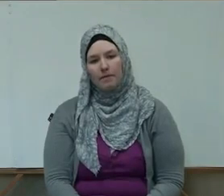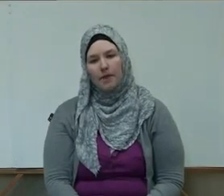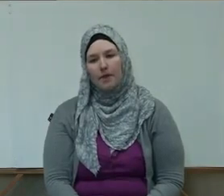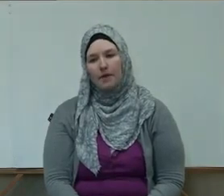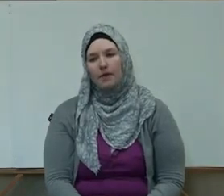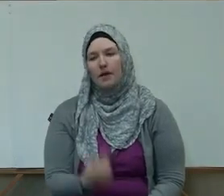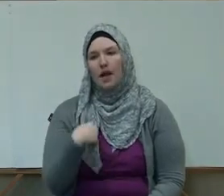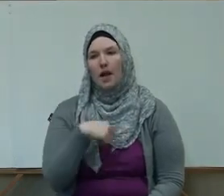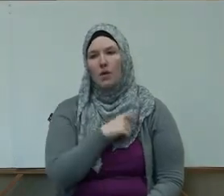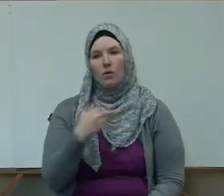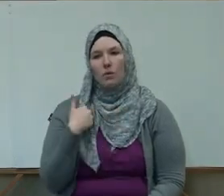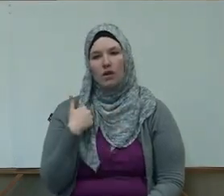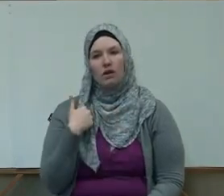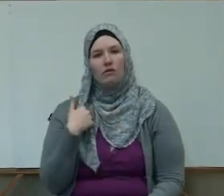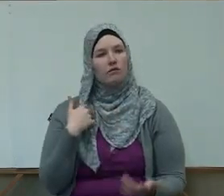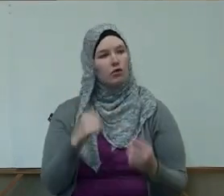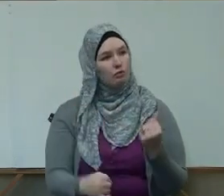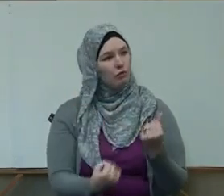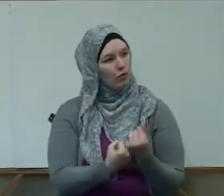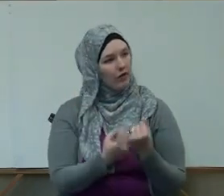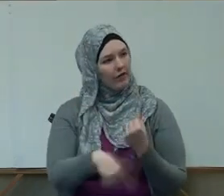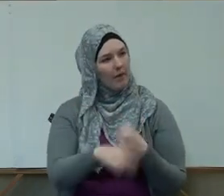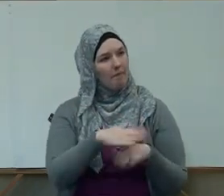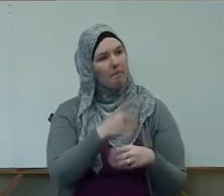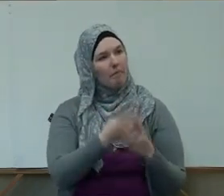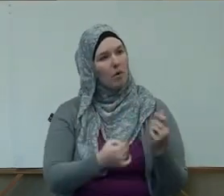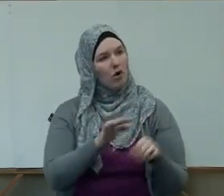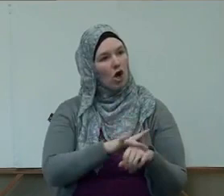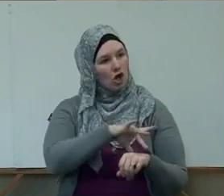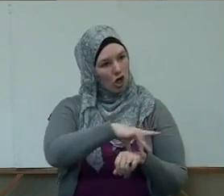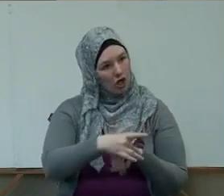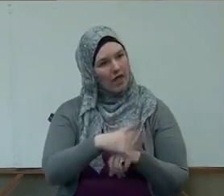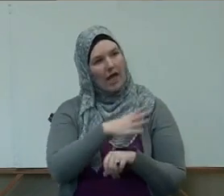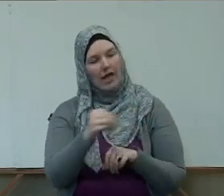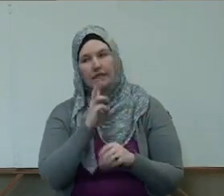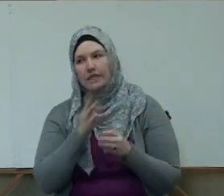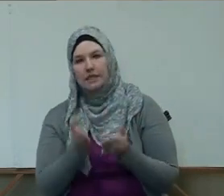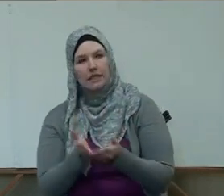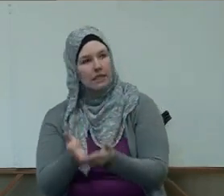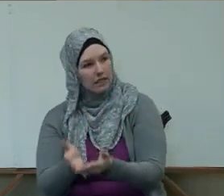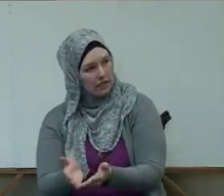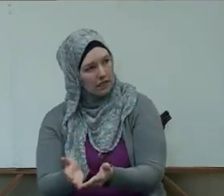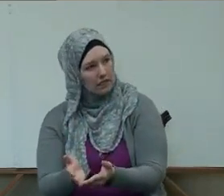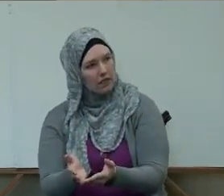them over both on earth and on the sea. And maybe someone would